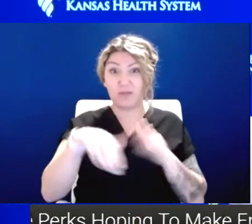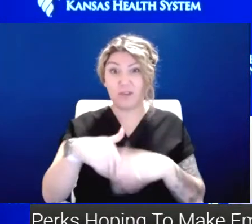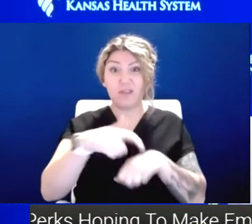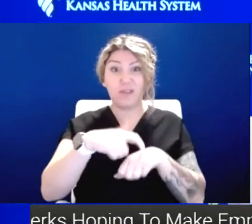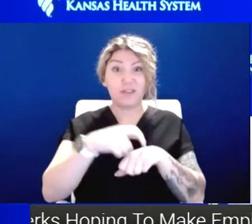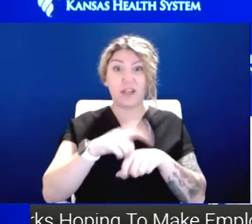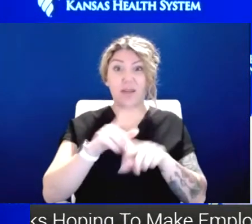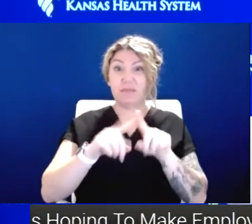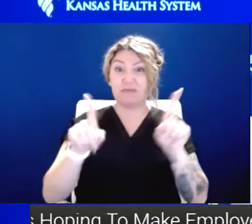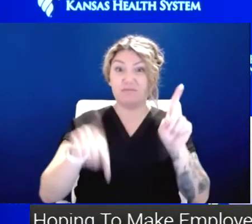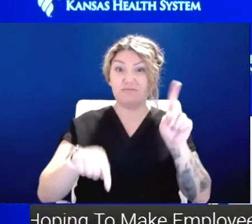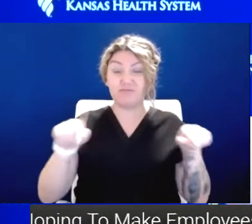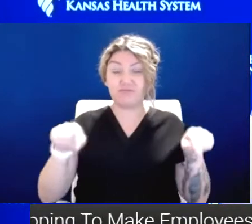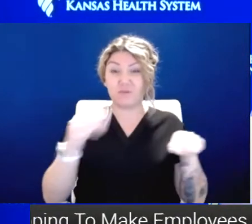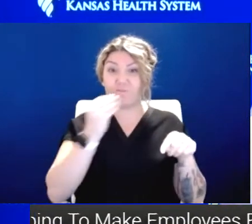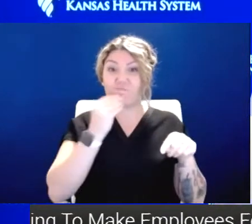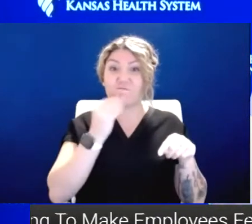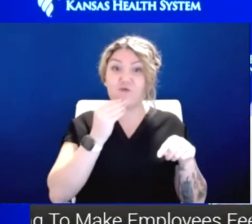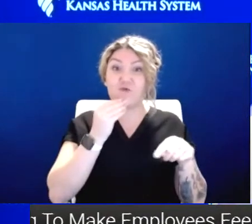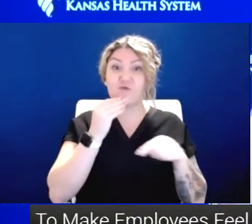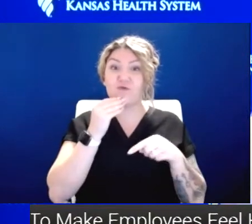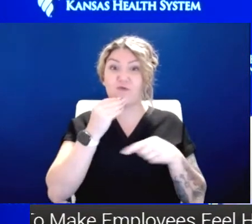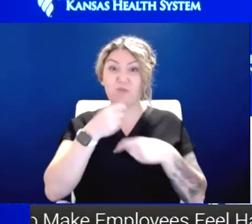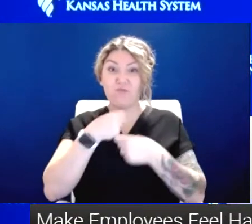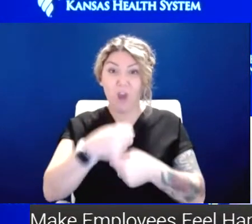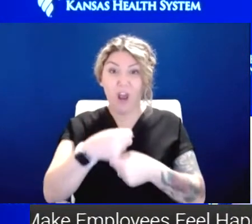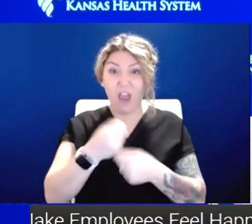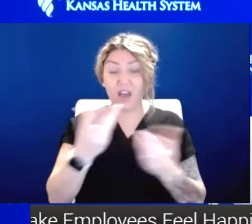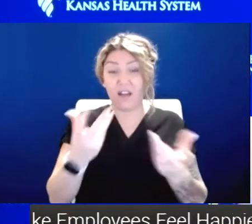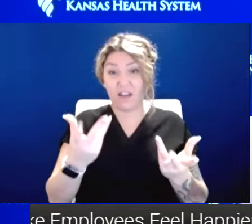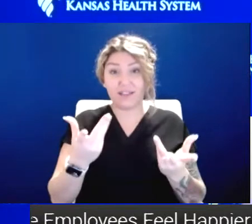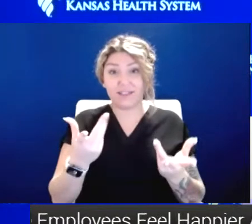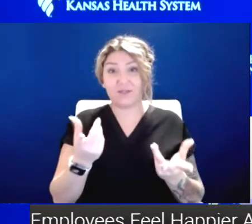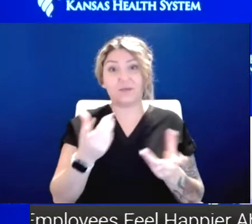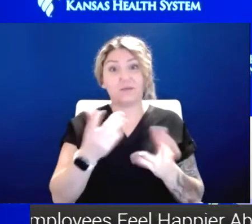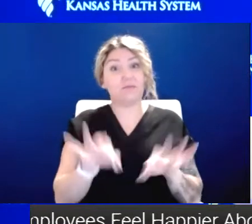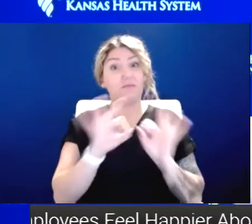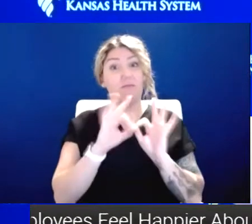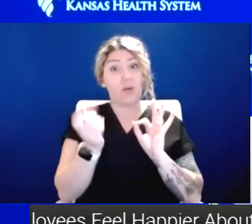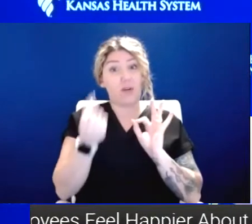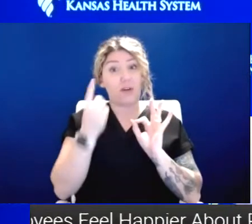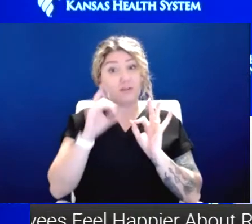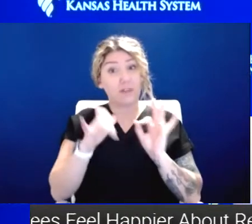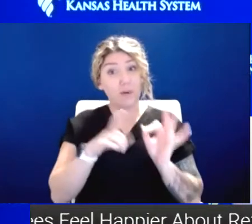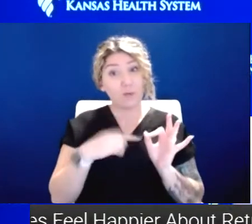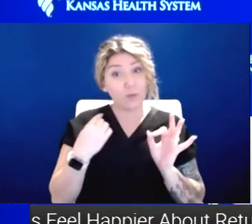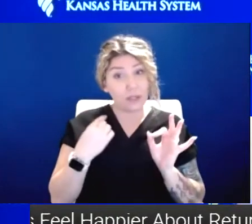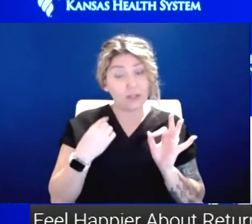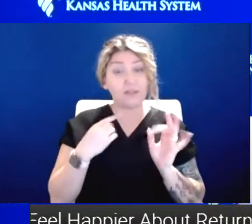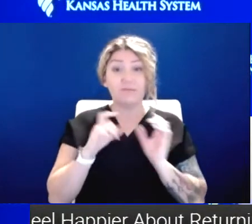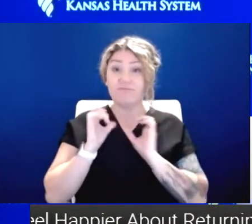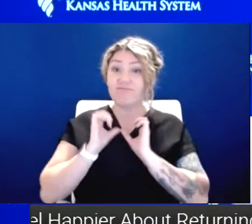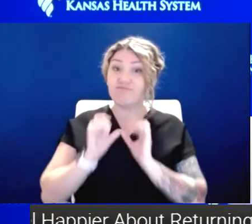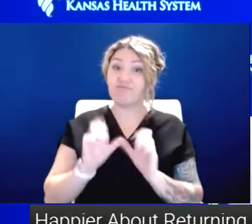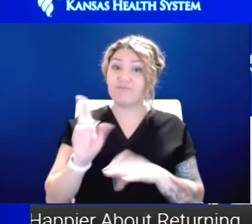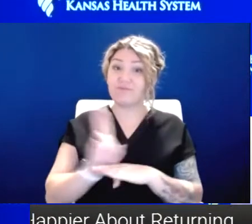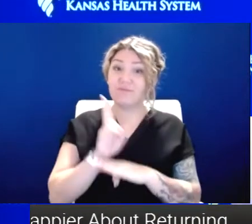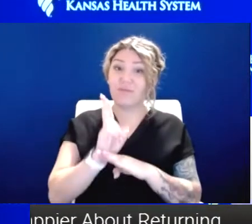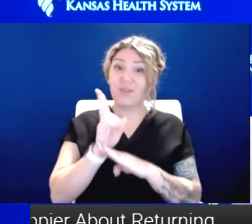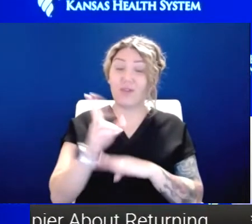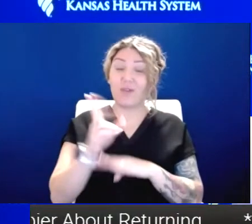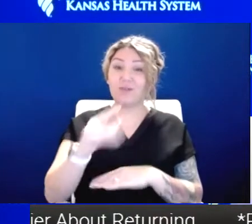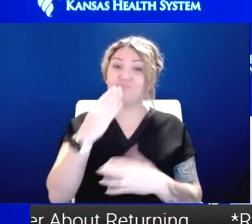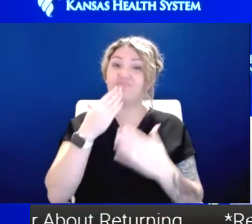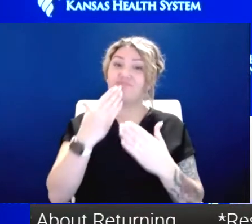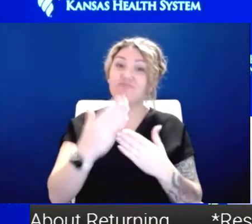food products. So it's important to understand that risk, continue to use those good infection